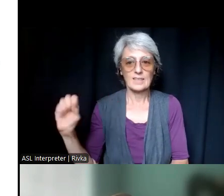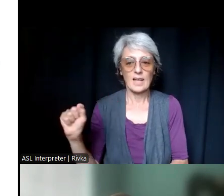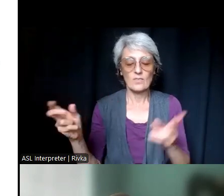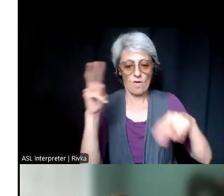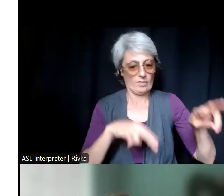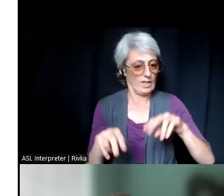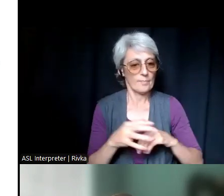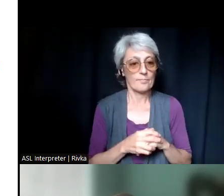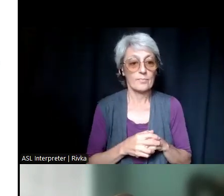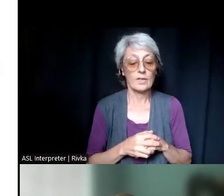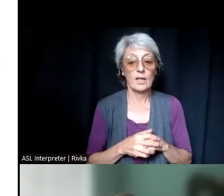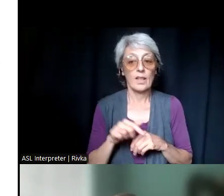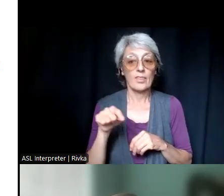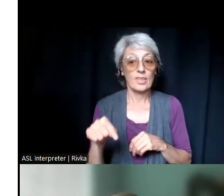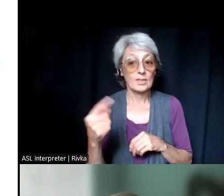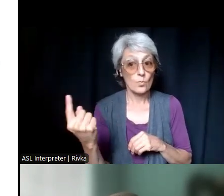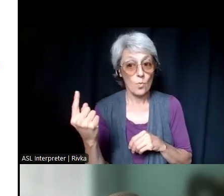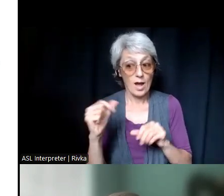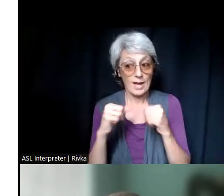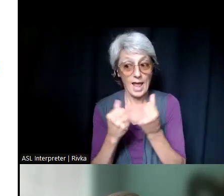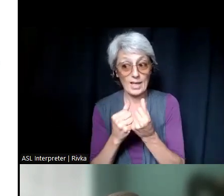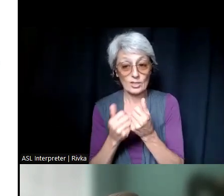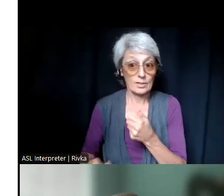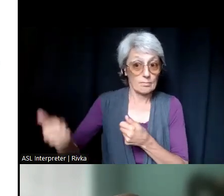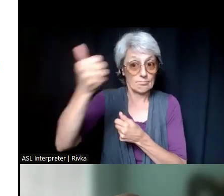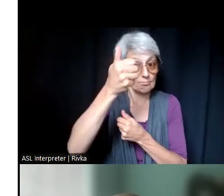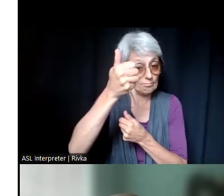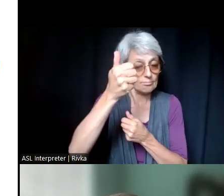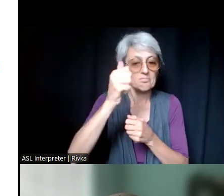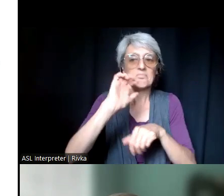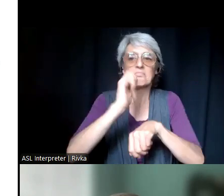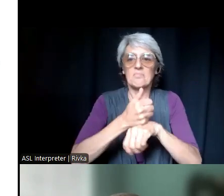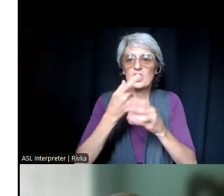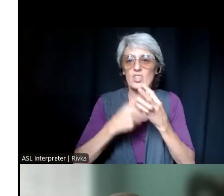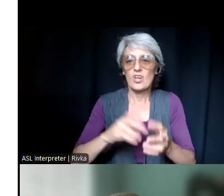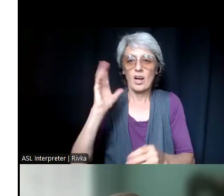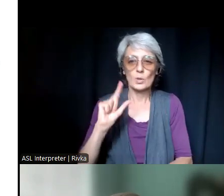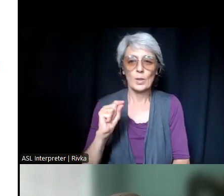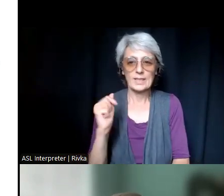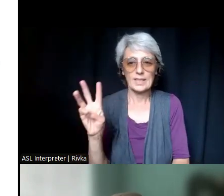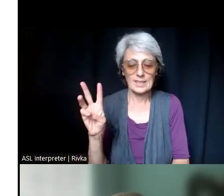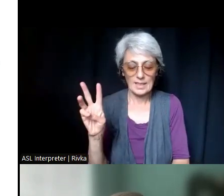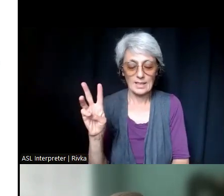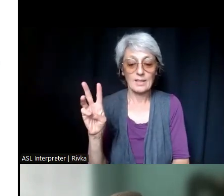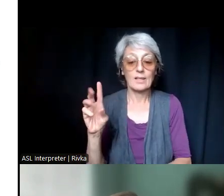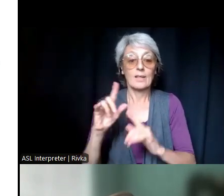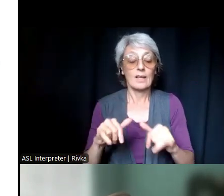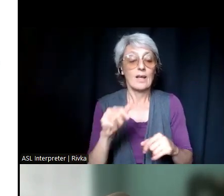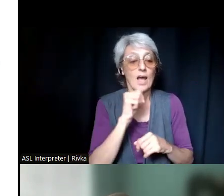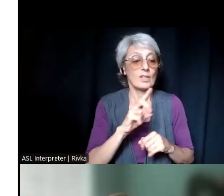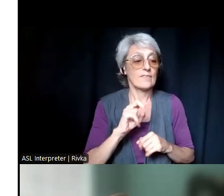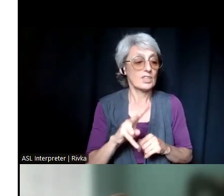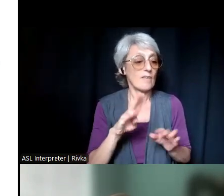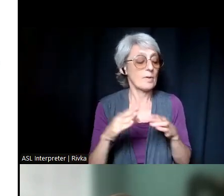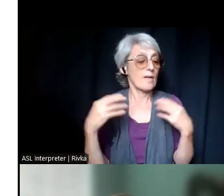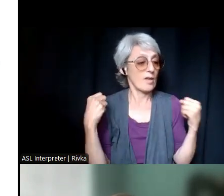single agency oversight began in 2016 when Arizona's Division of Behavioral Health Services moved